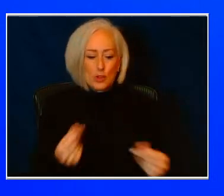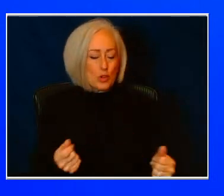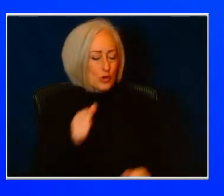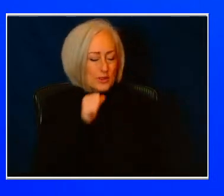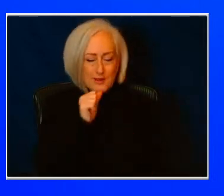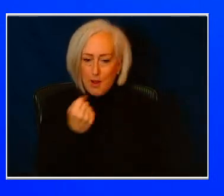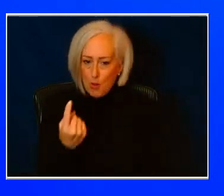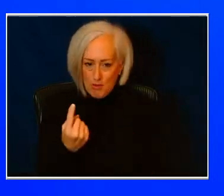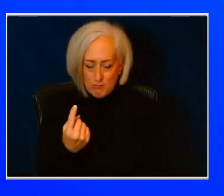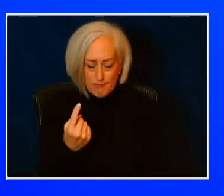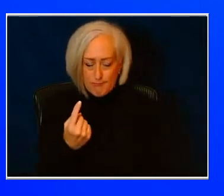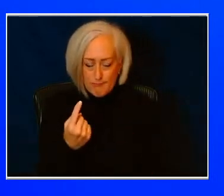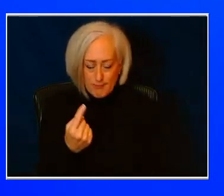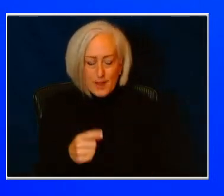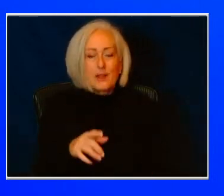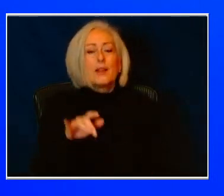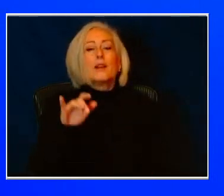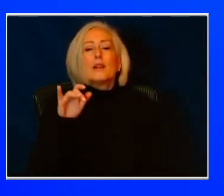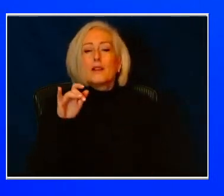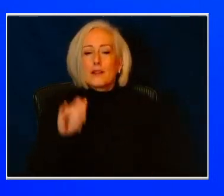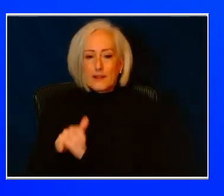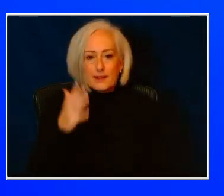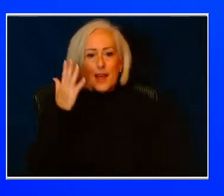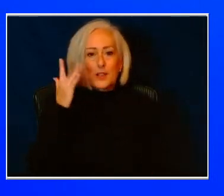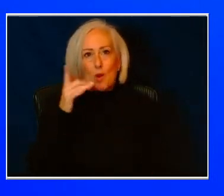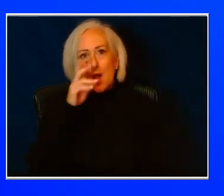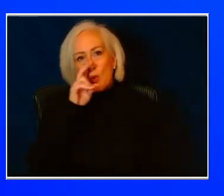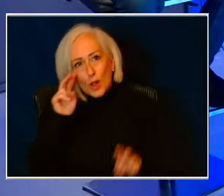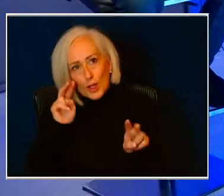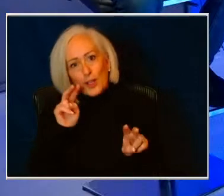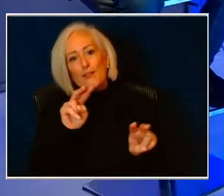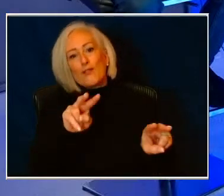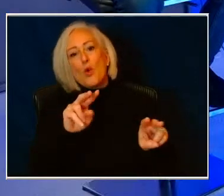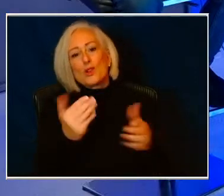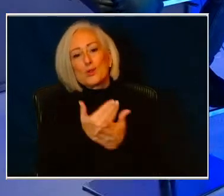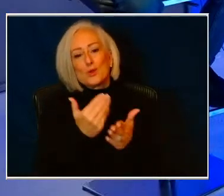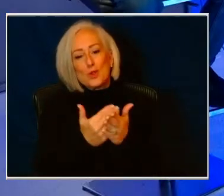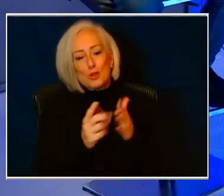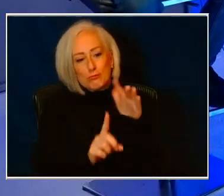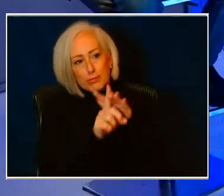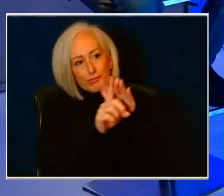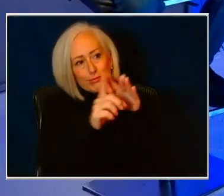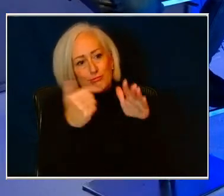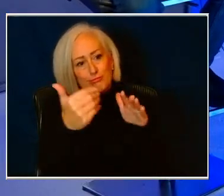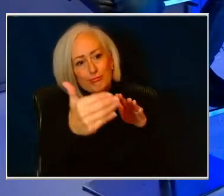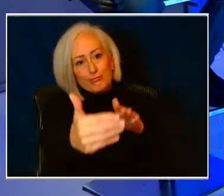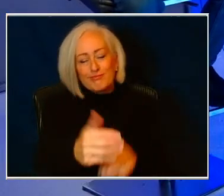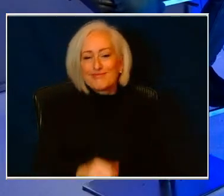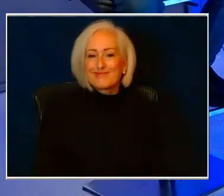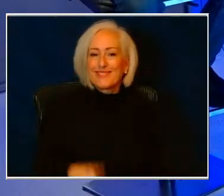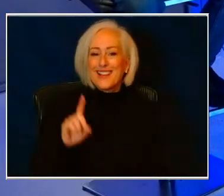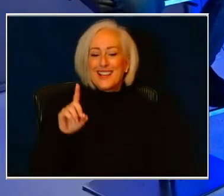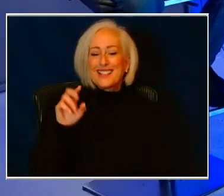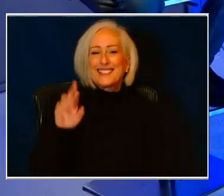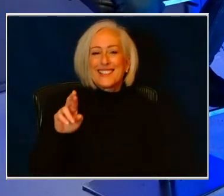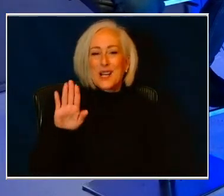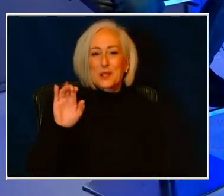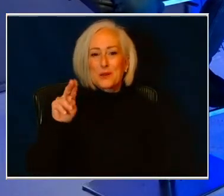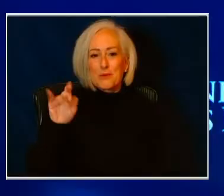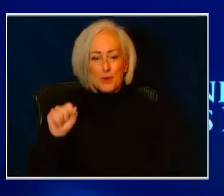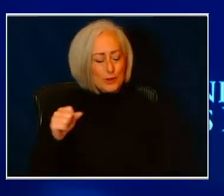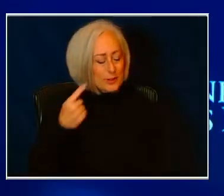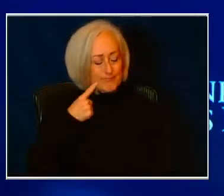that's what we are going to look forward to next 5-10 years, yeah. Dr. Burns, your thought. Paint that picture for us. I exactly agree with Dr.